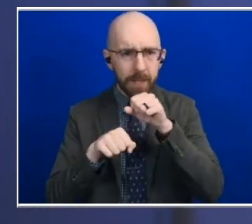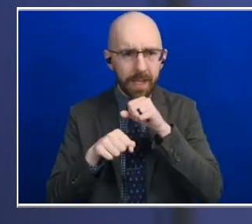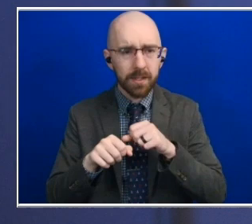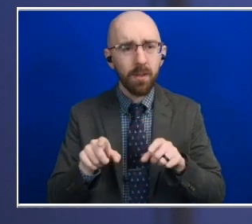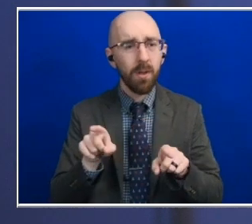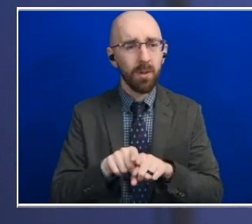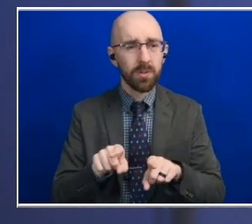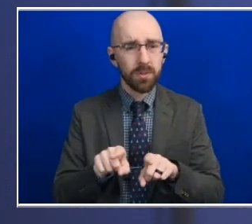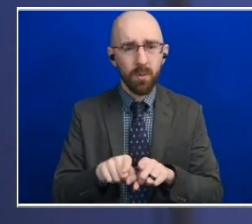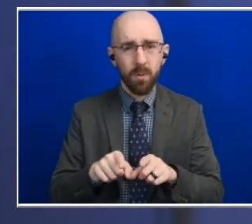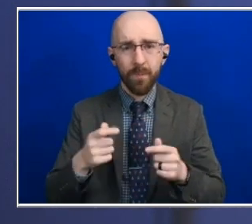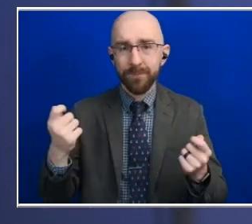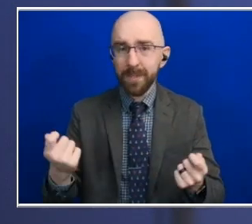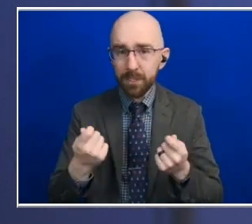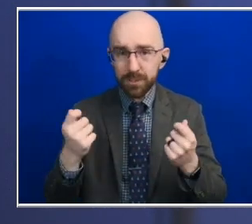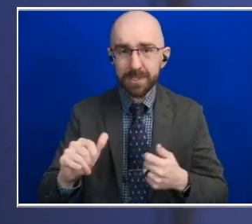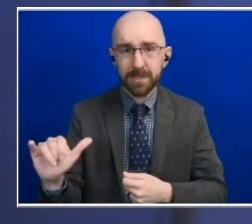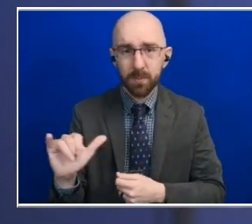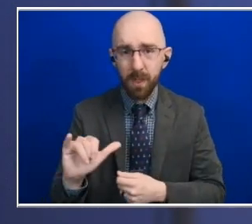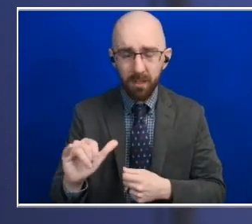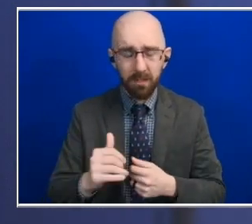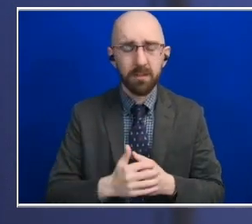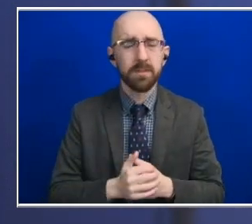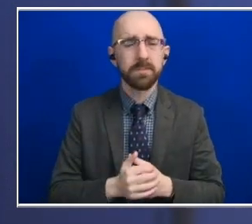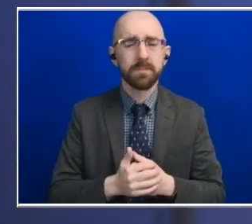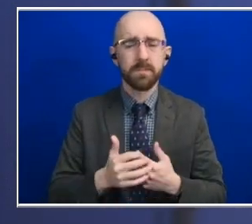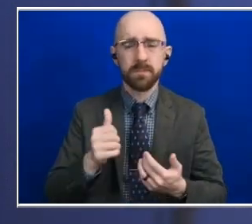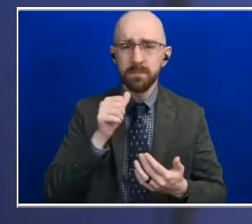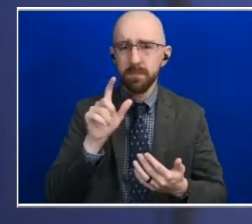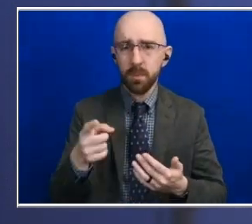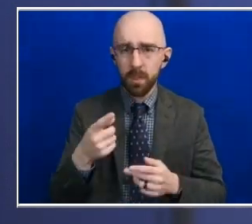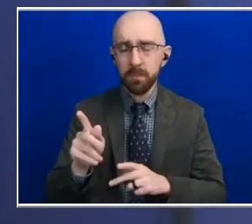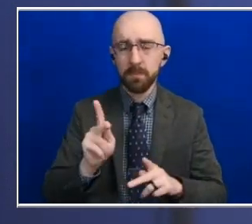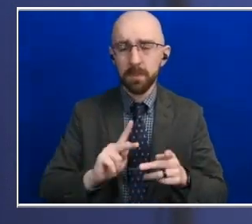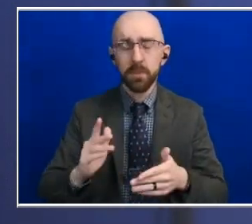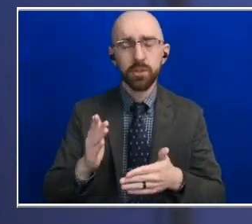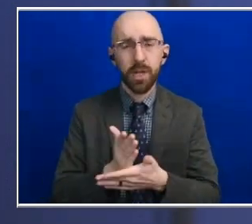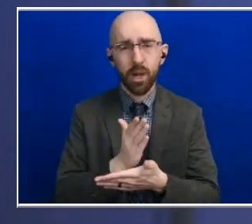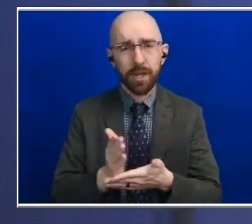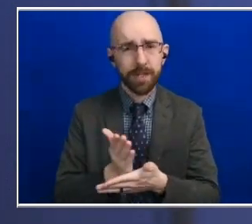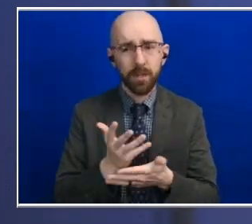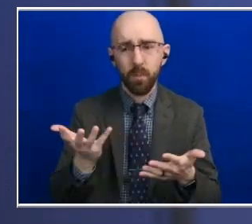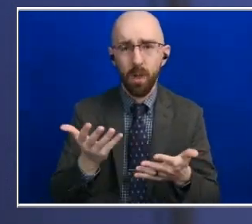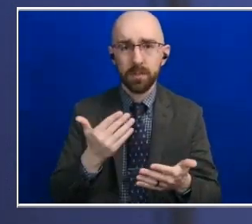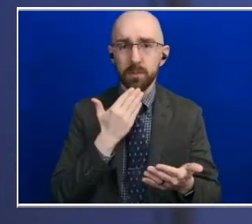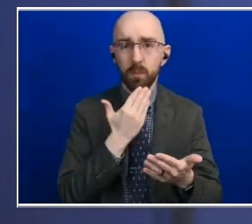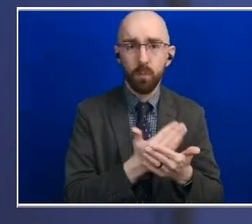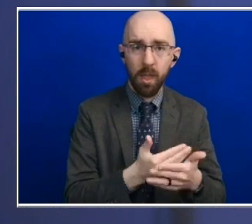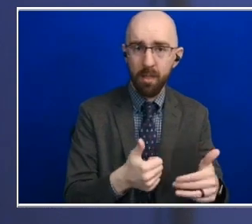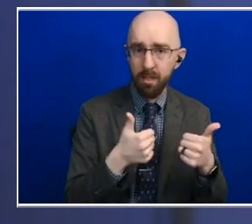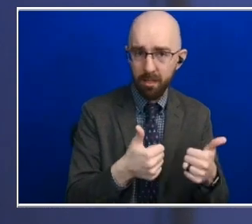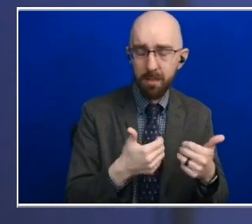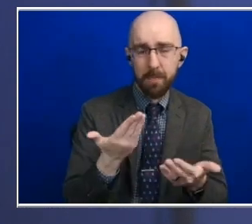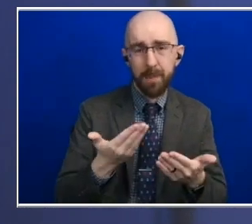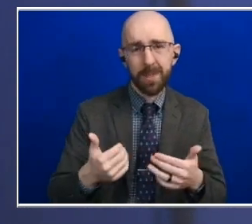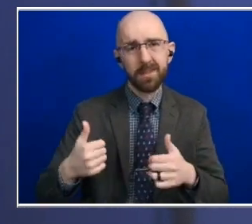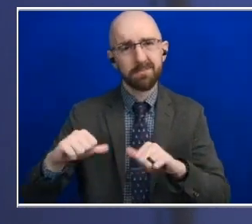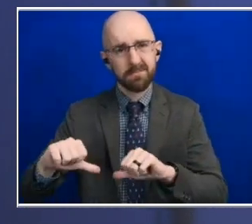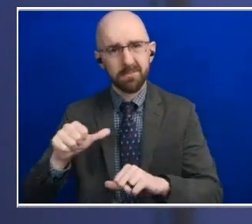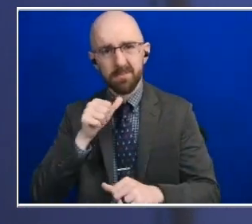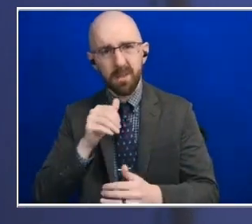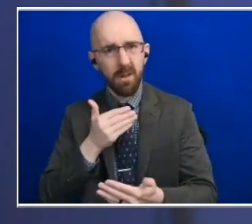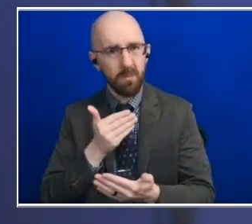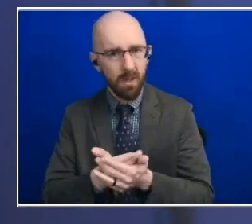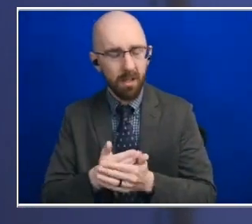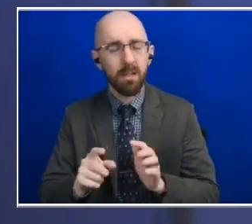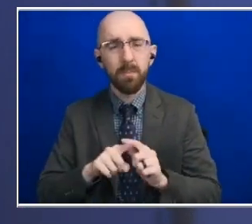victories. And so not only are people sharing, what's gone well, but maybe what hasn't gone well, but they don't feel alone. And